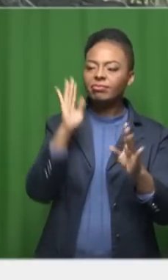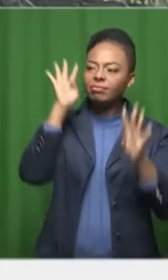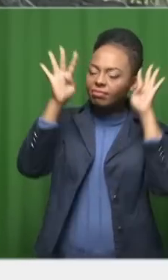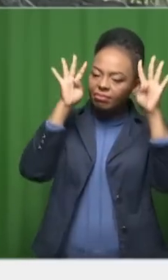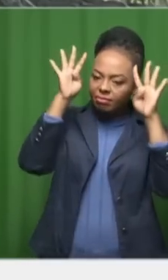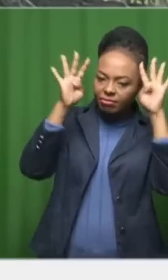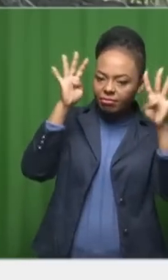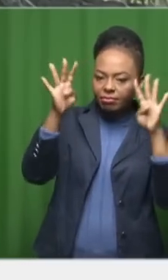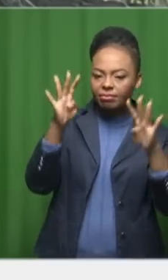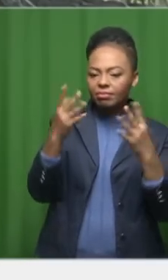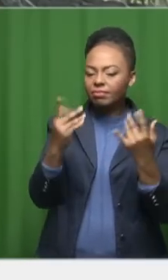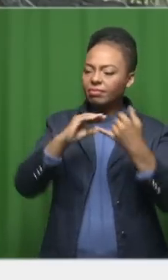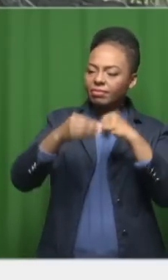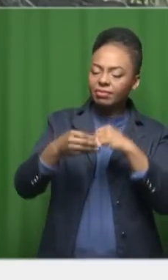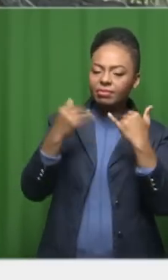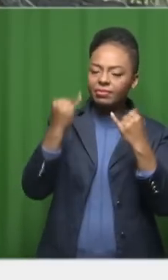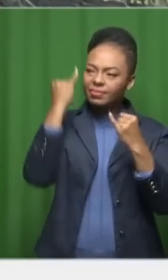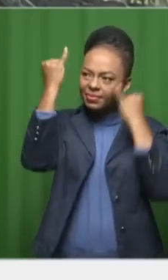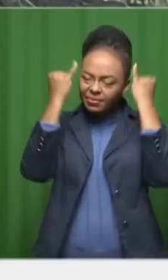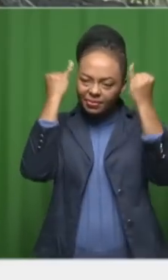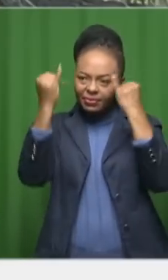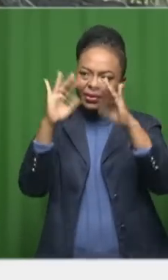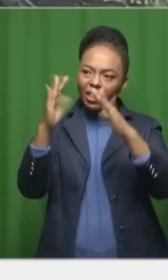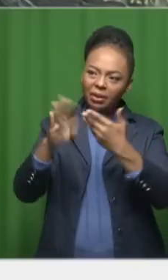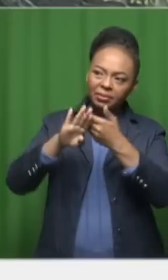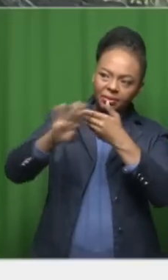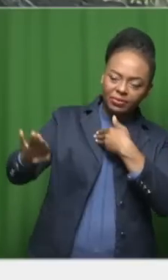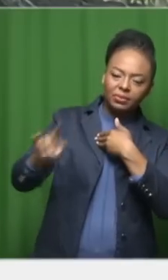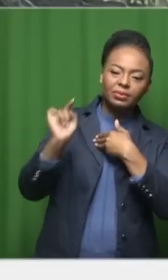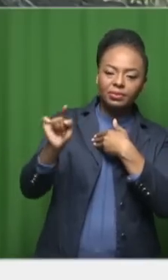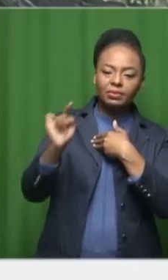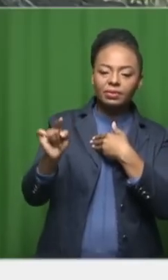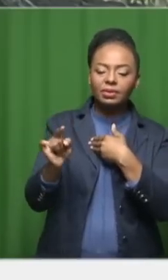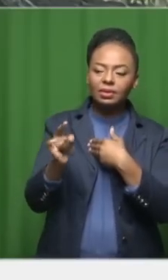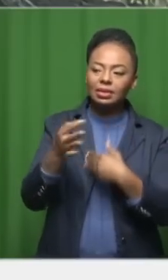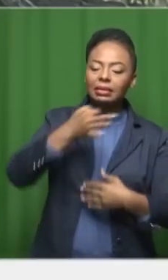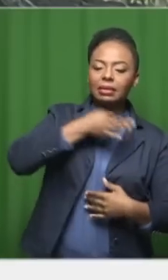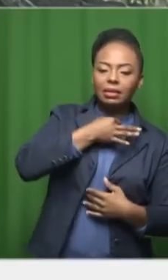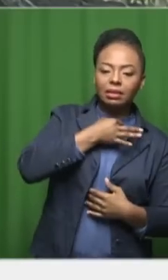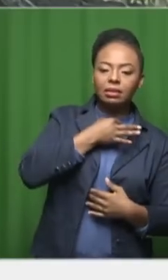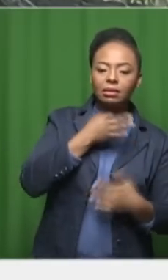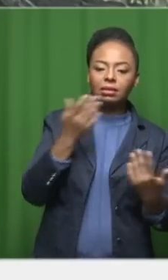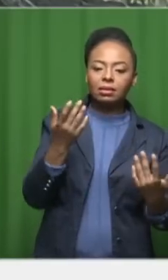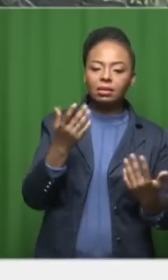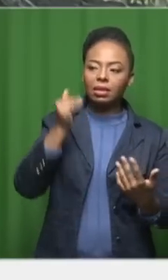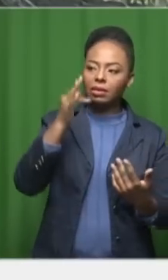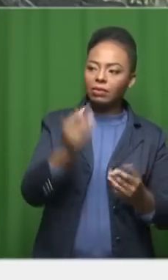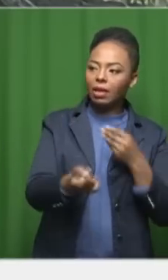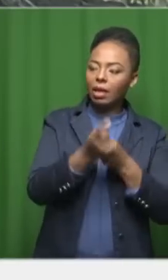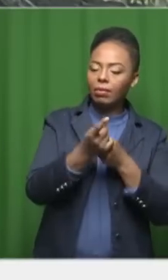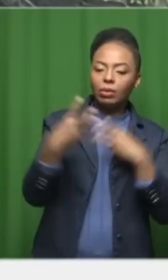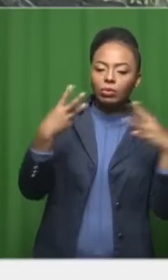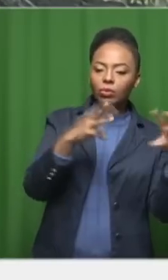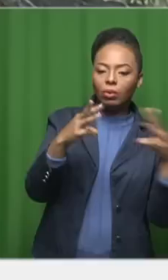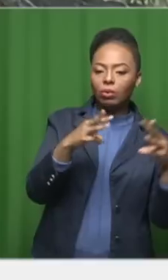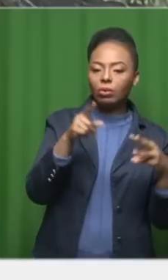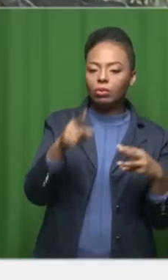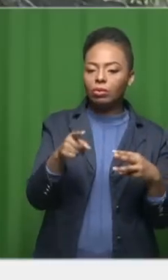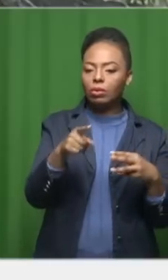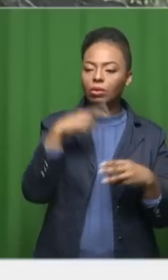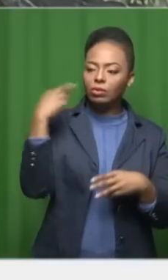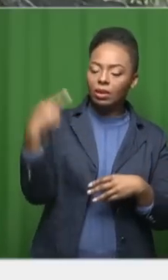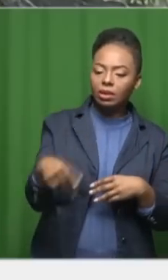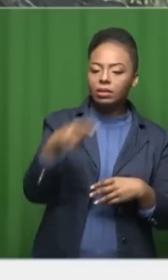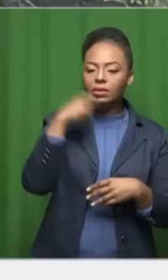to try and mitigate against such risks as this war that's currently waging in